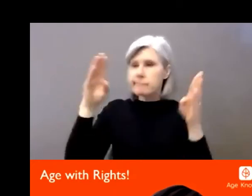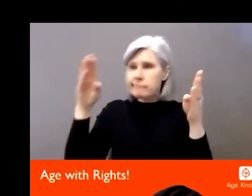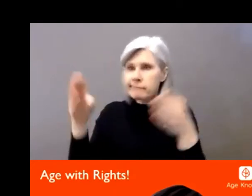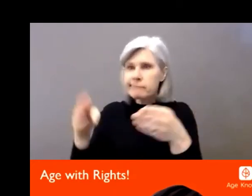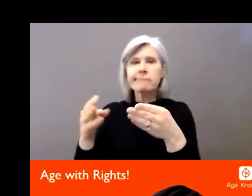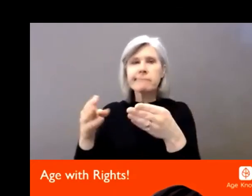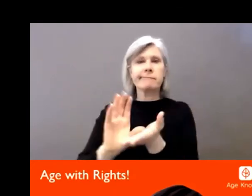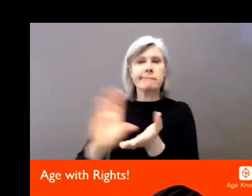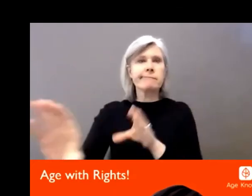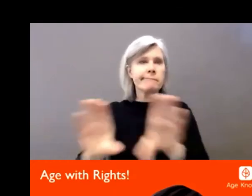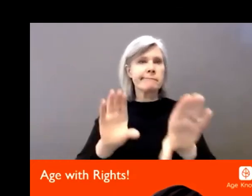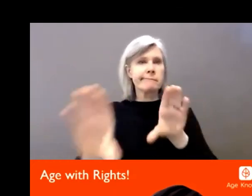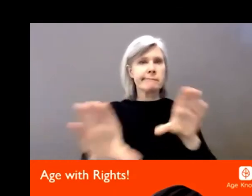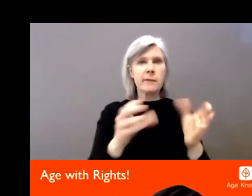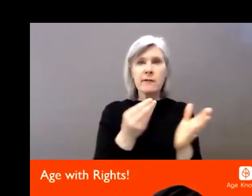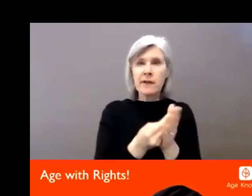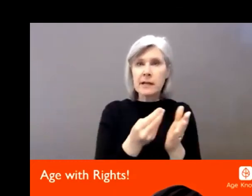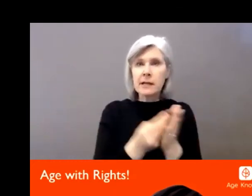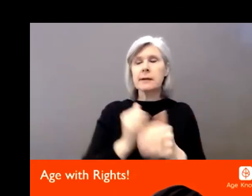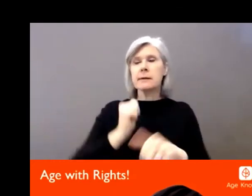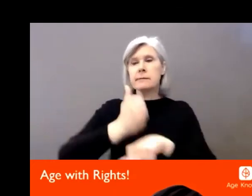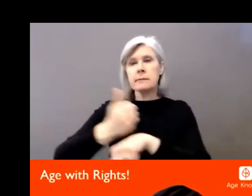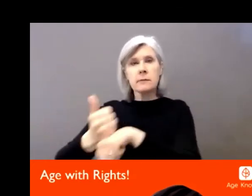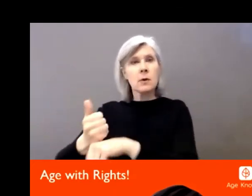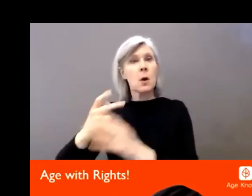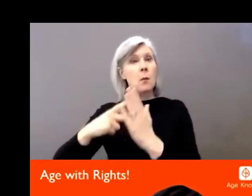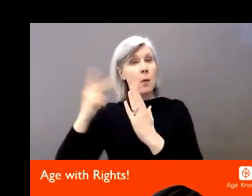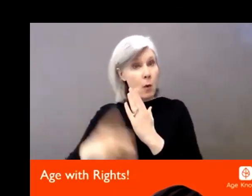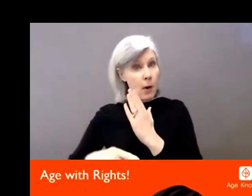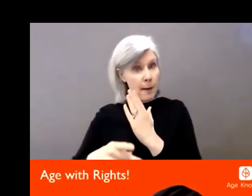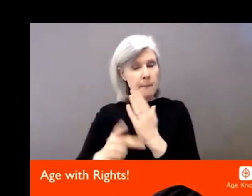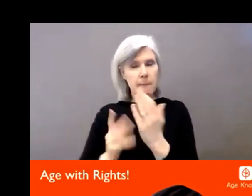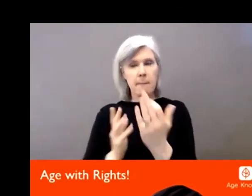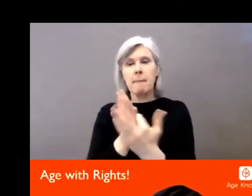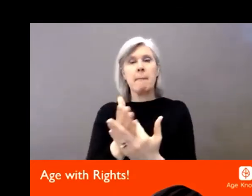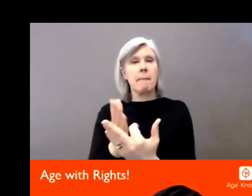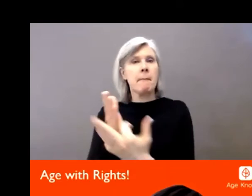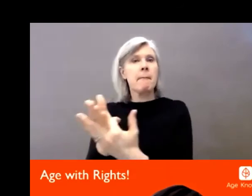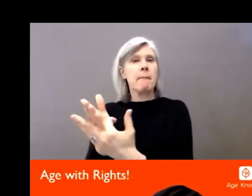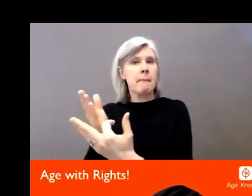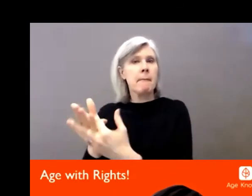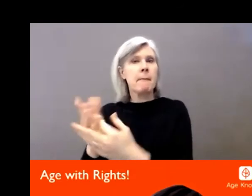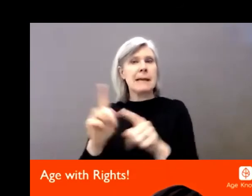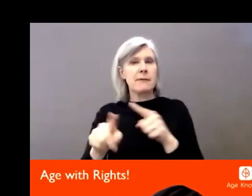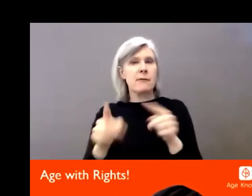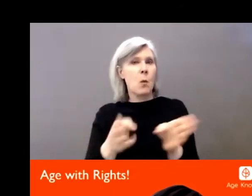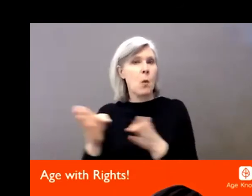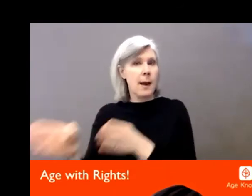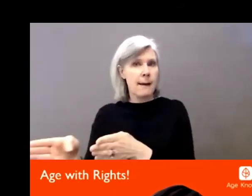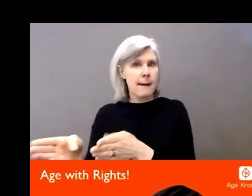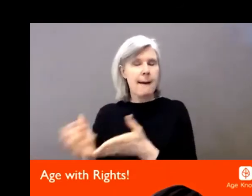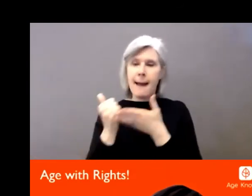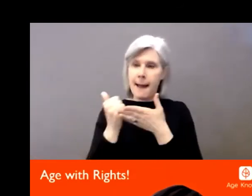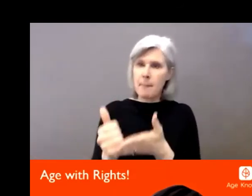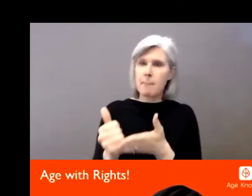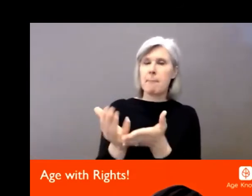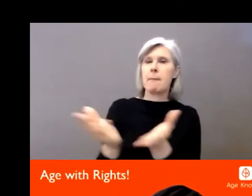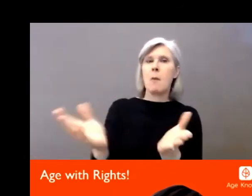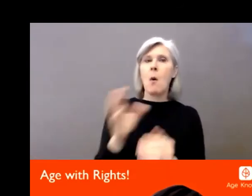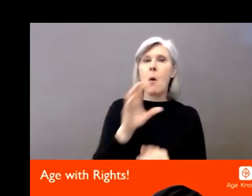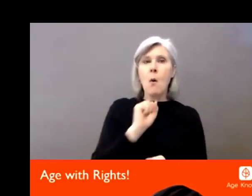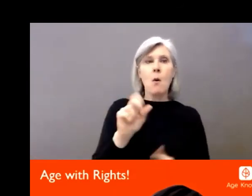resources for programs and interventions to help older people, to properly fund long-term care, for